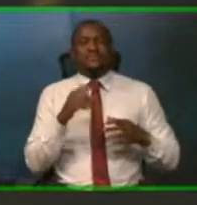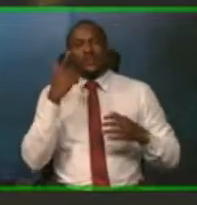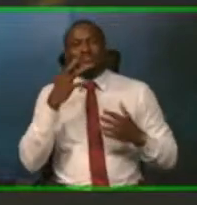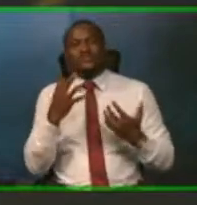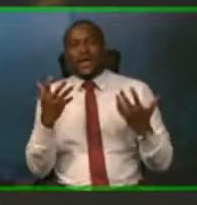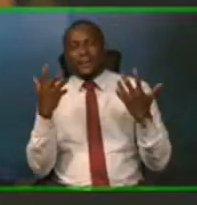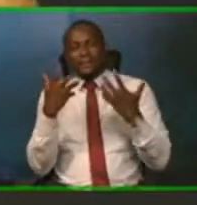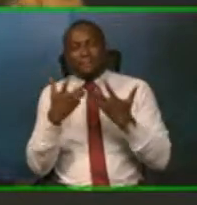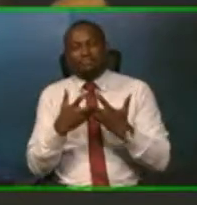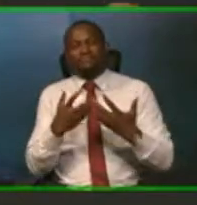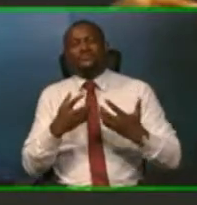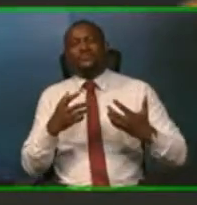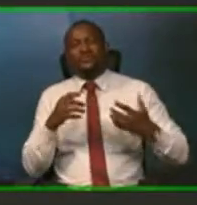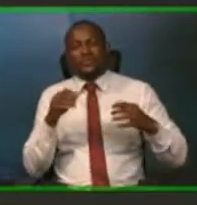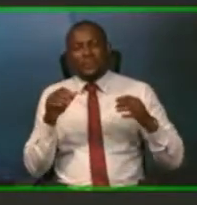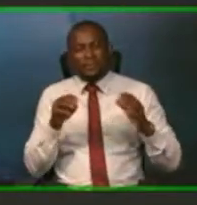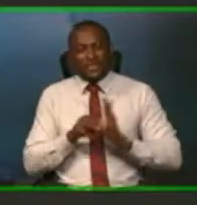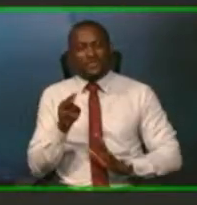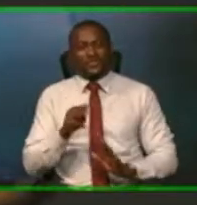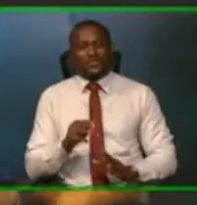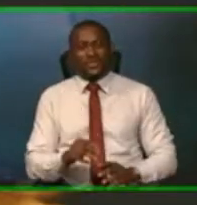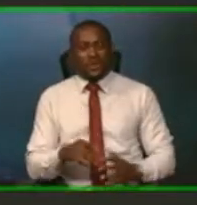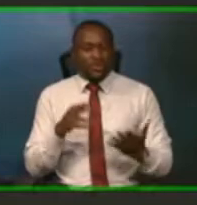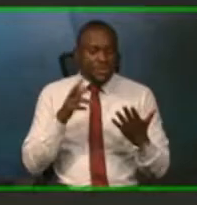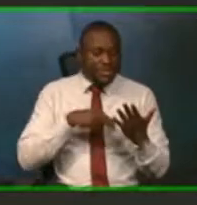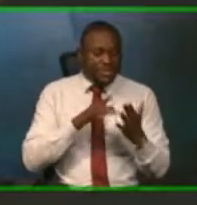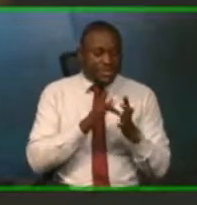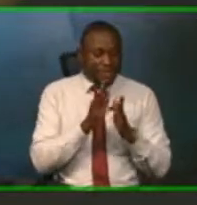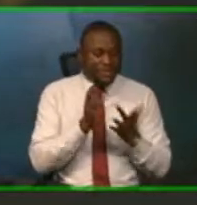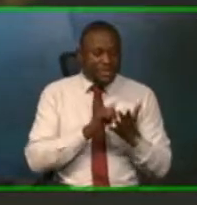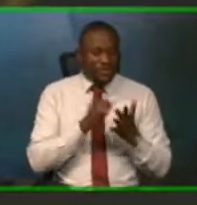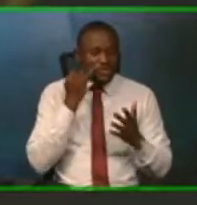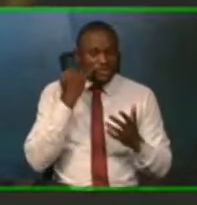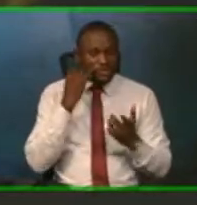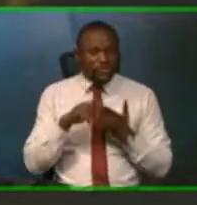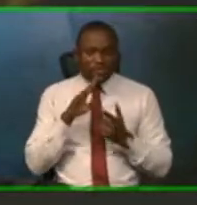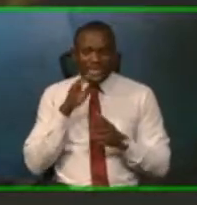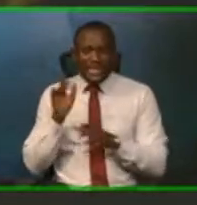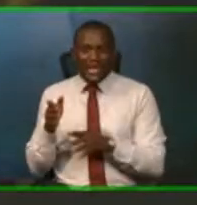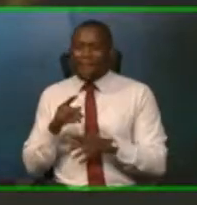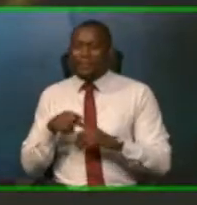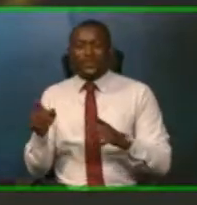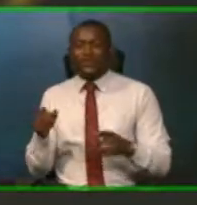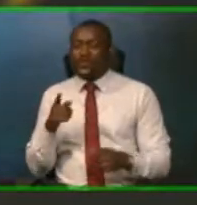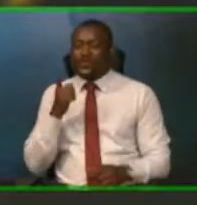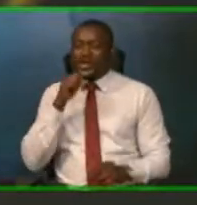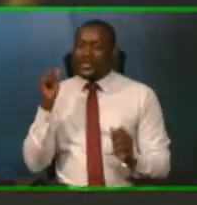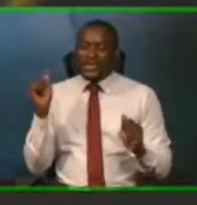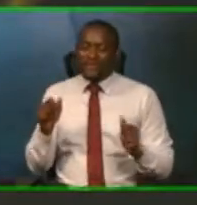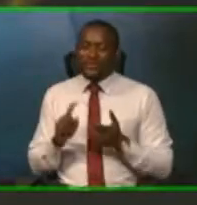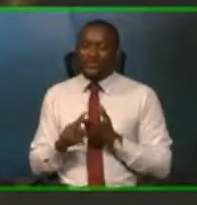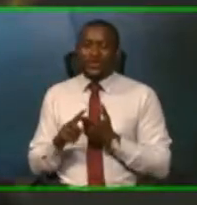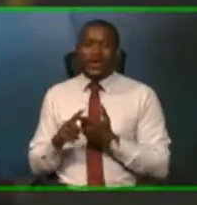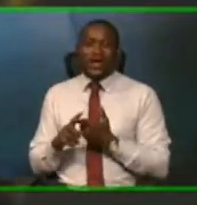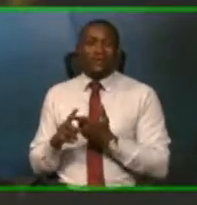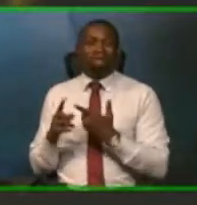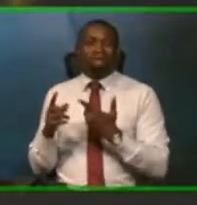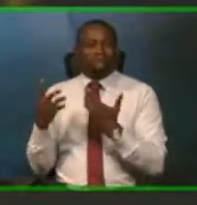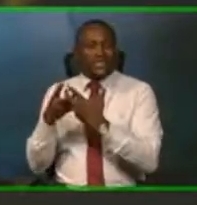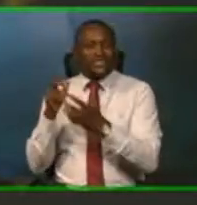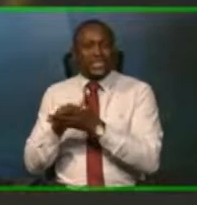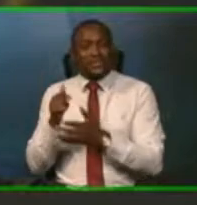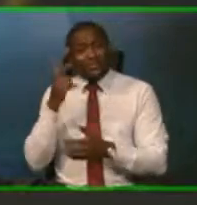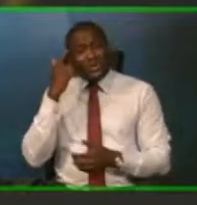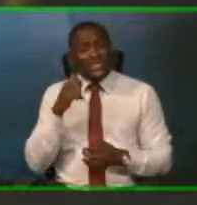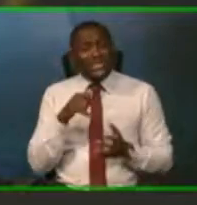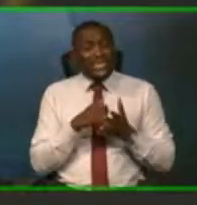Bible that we should walk in those levels, but experientially speaking, we are unable to, because it takes stature